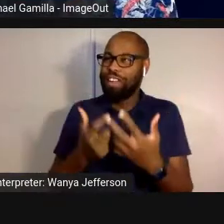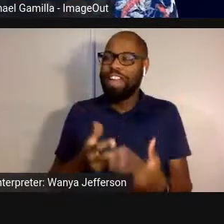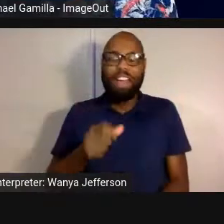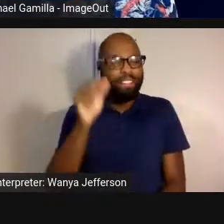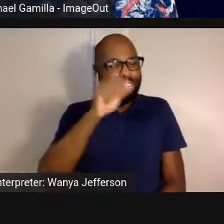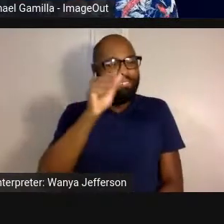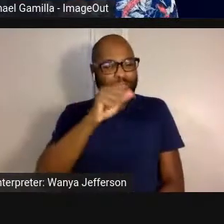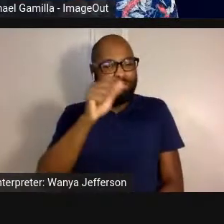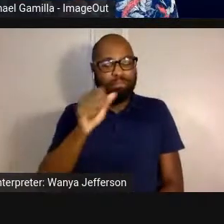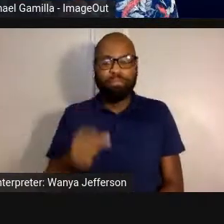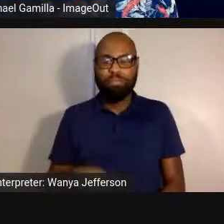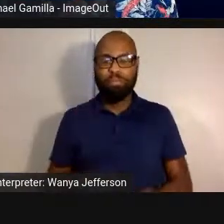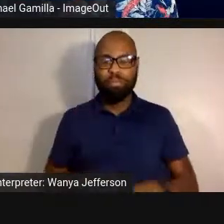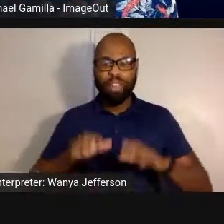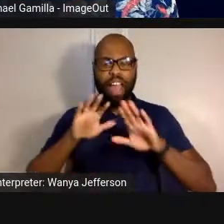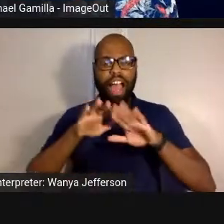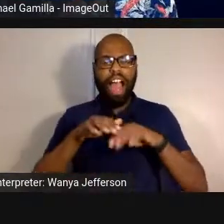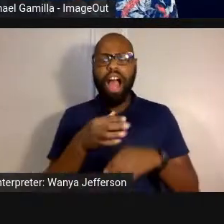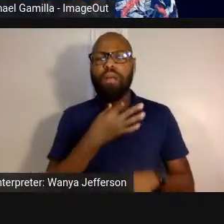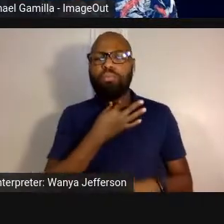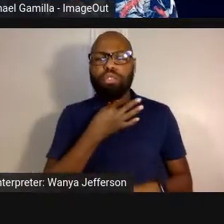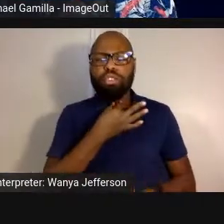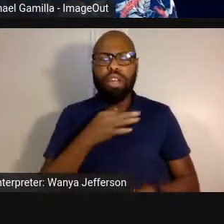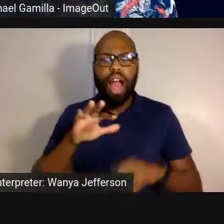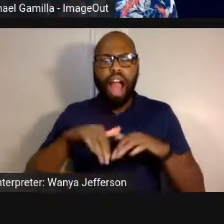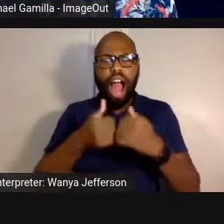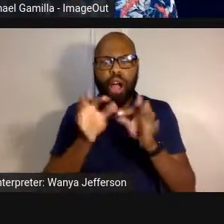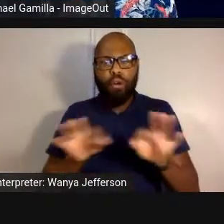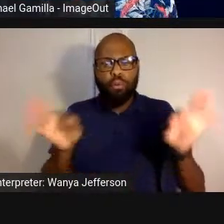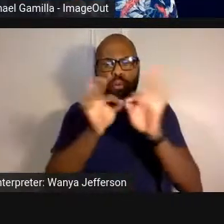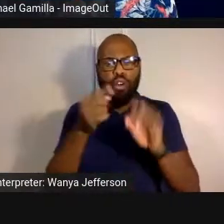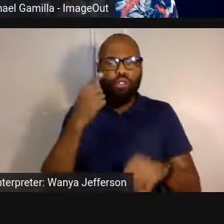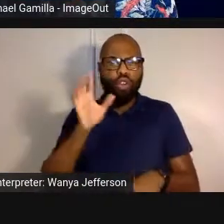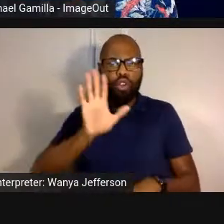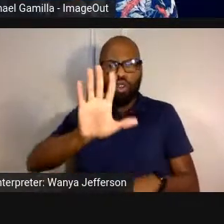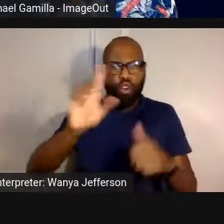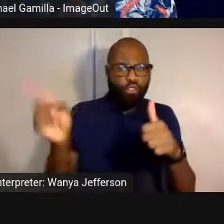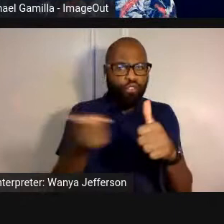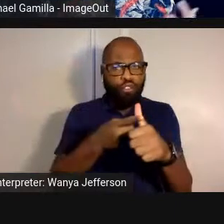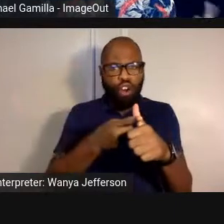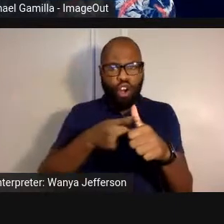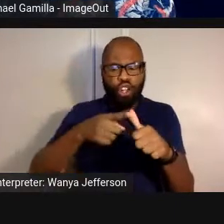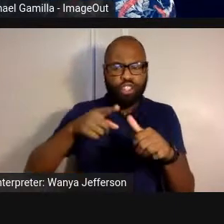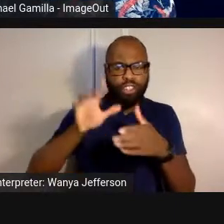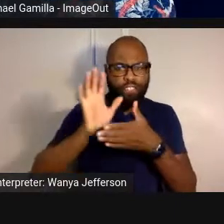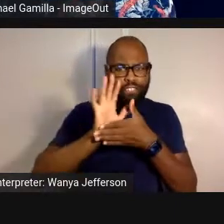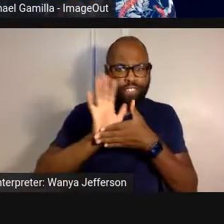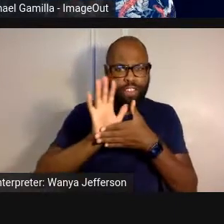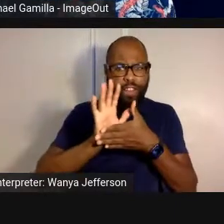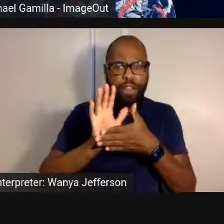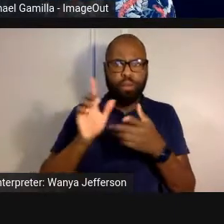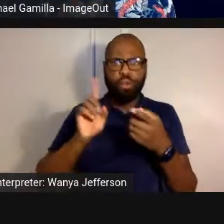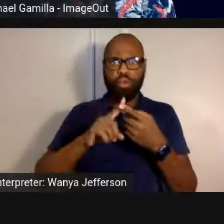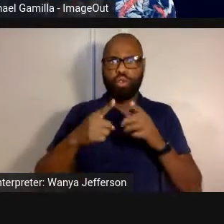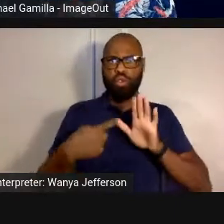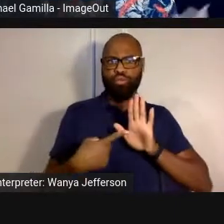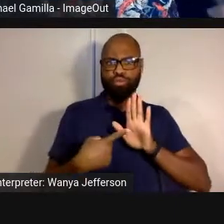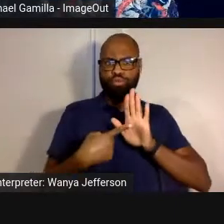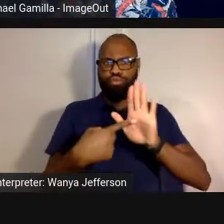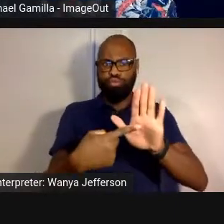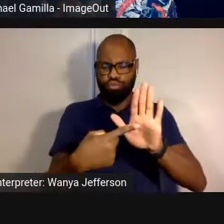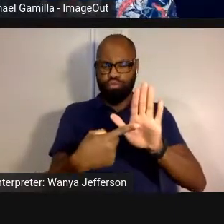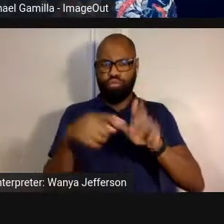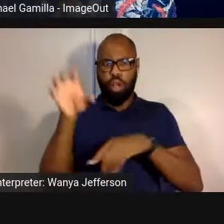how important is it to for your first film to feature Colombia?